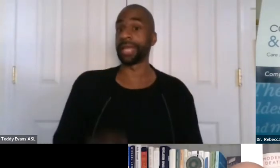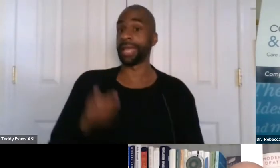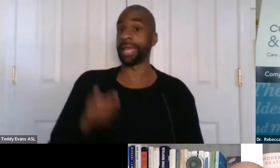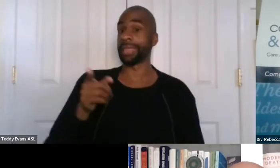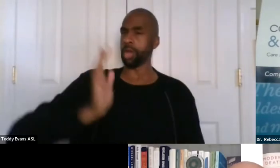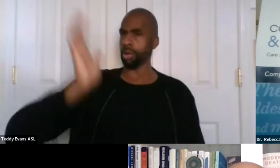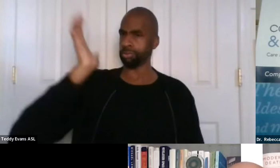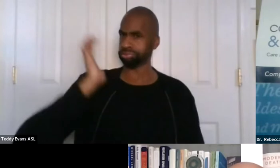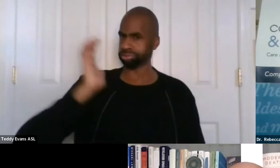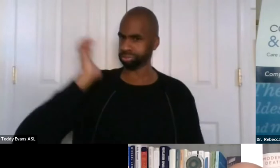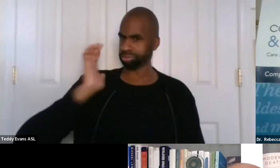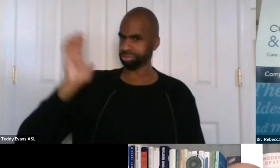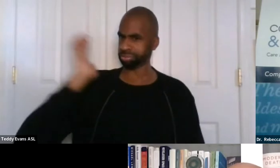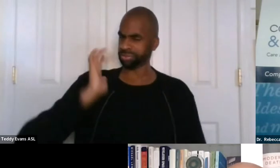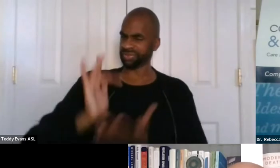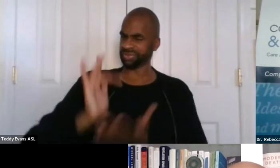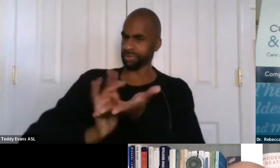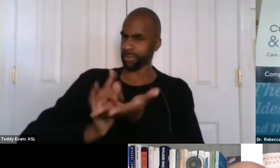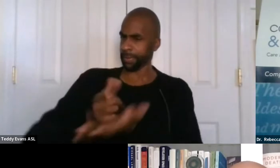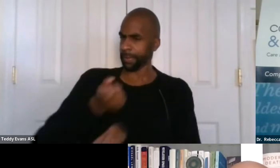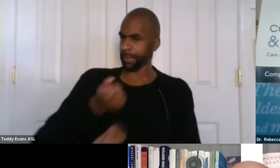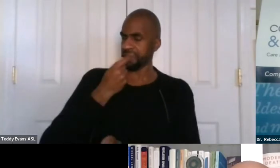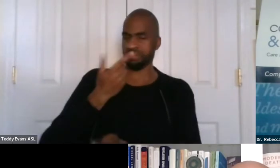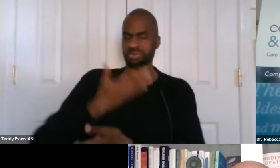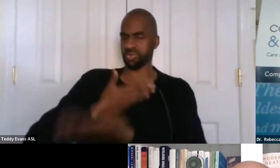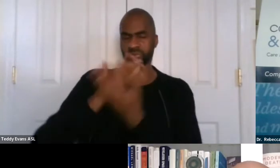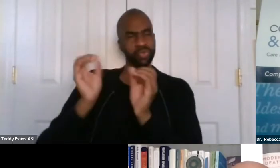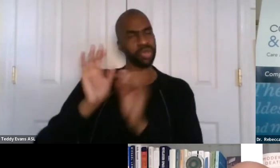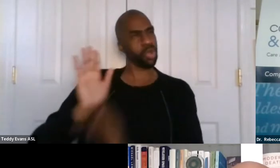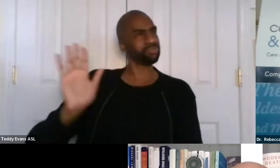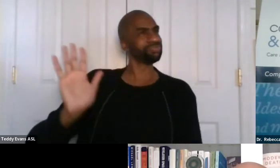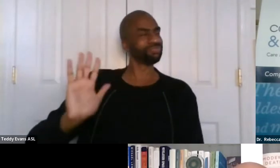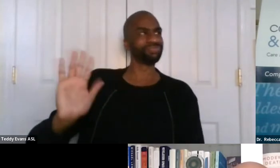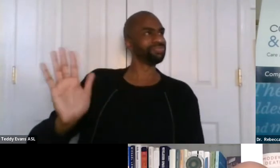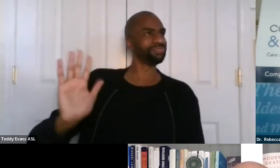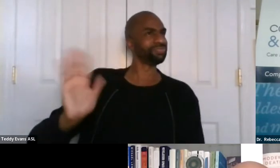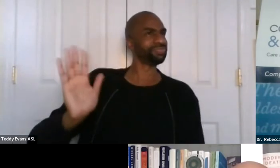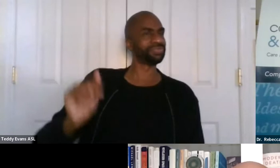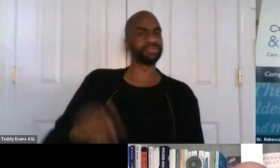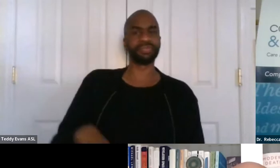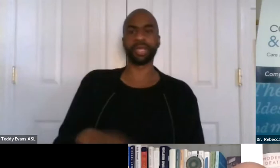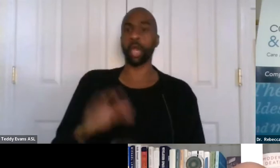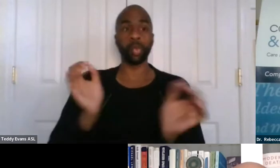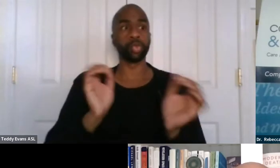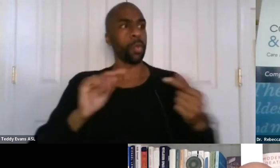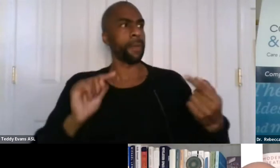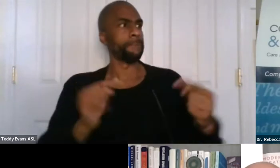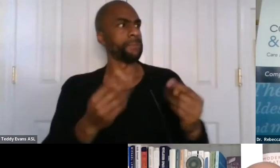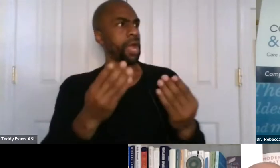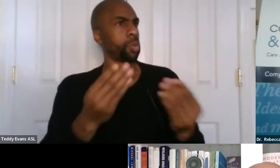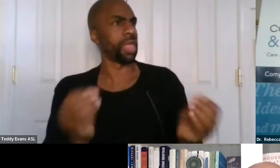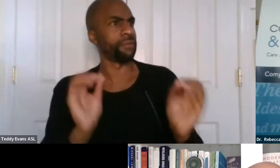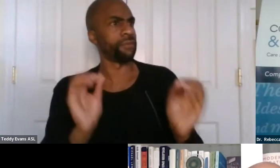of considered taboo in medicine, and no one would receive any sort of pain relief because people are so afraid of